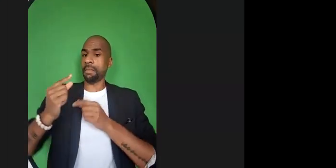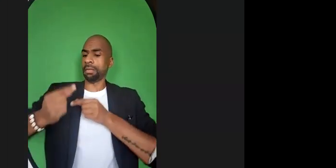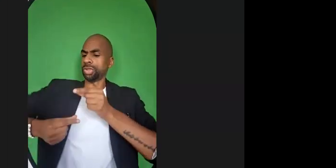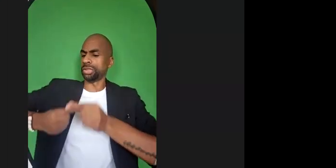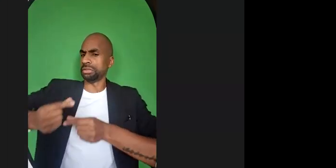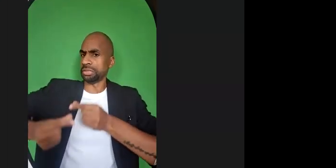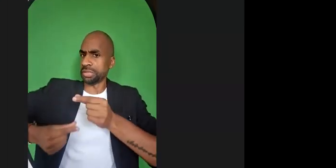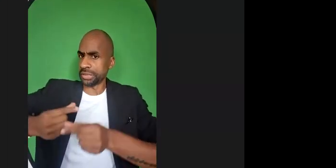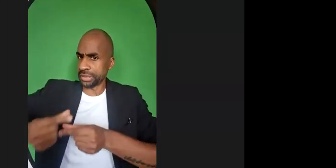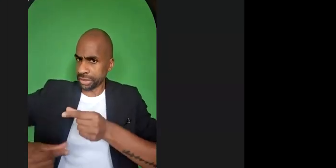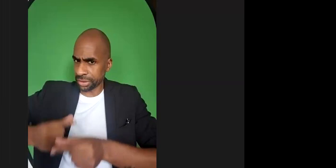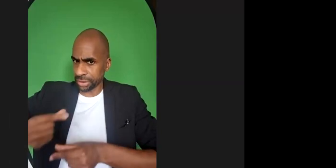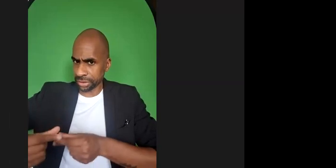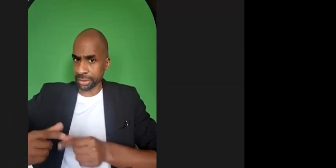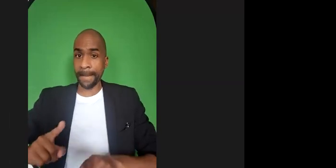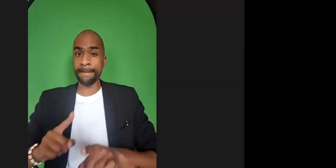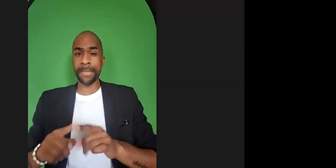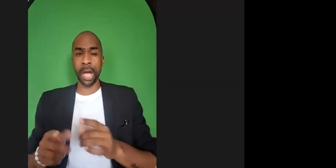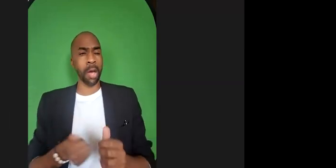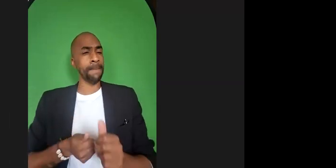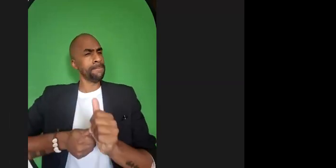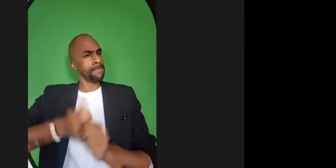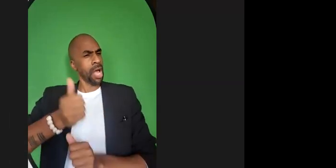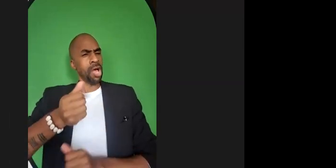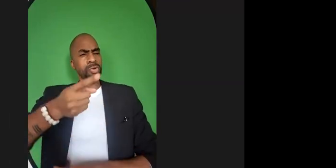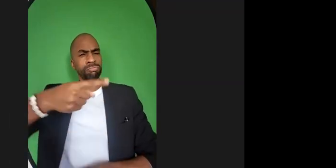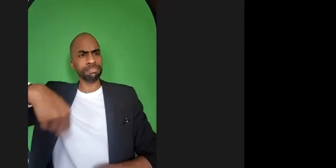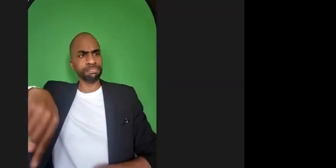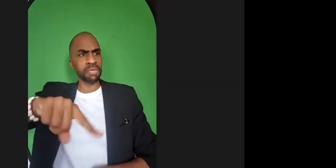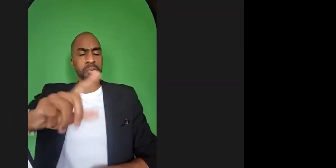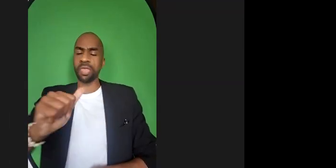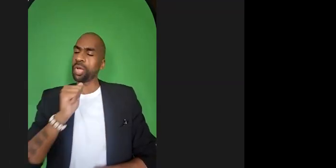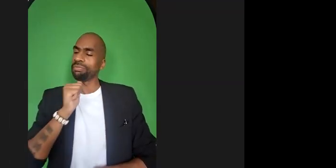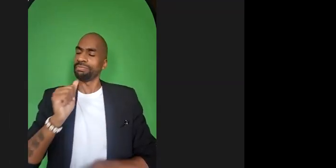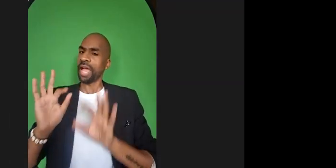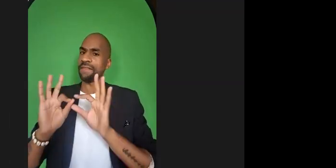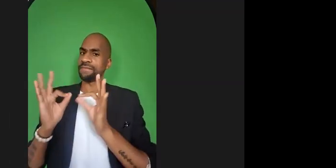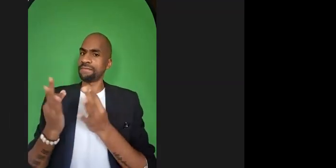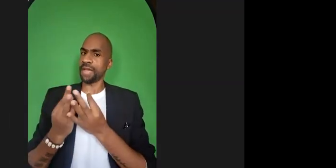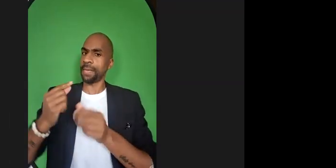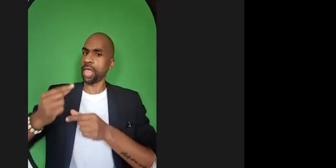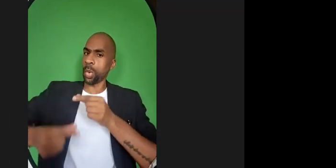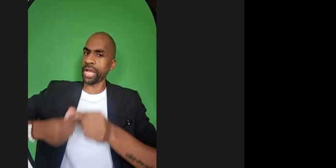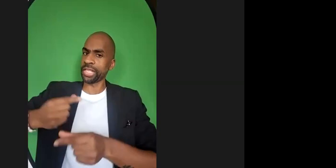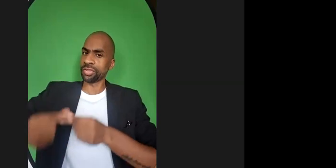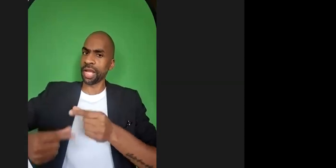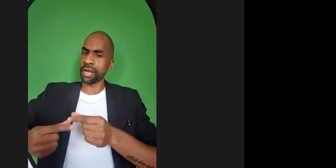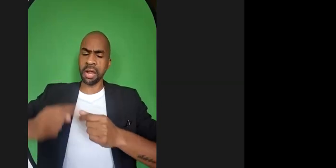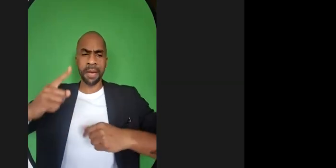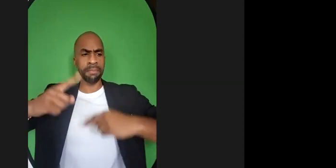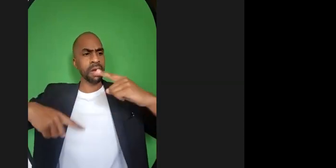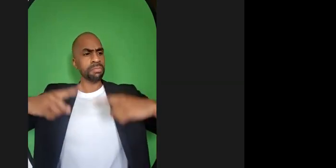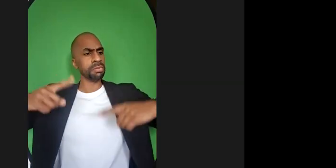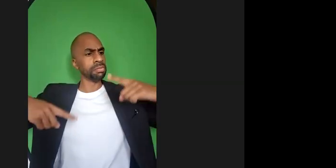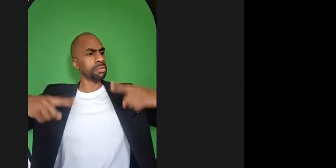genetic causes, but the majority are not familial and have a range of different